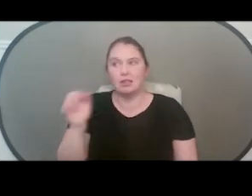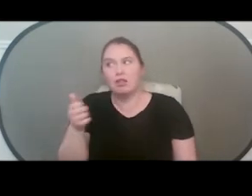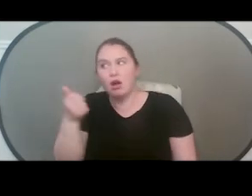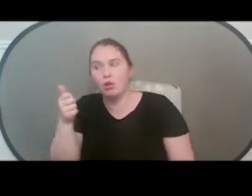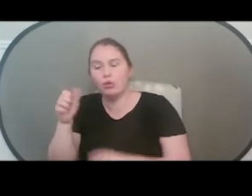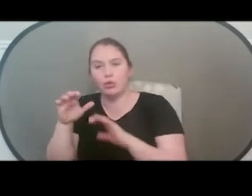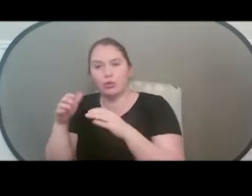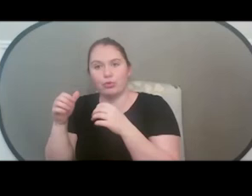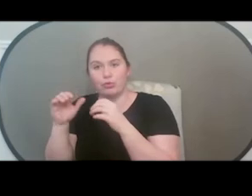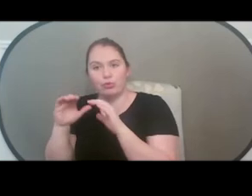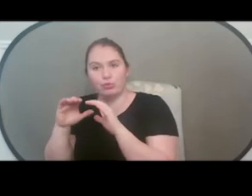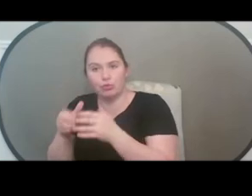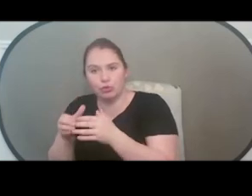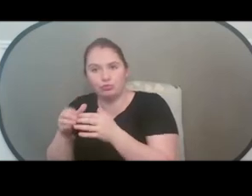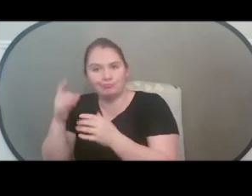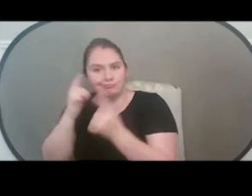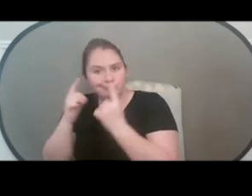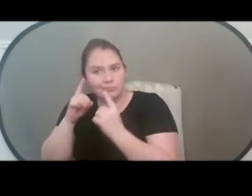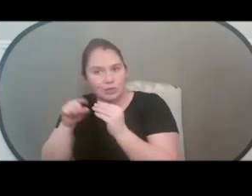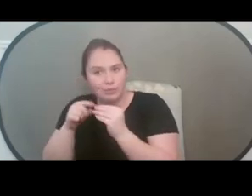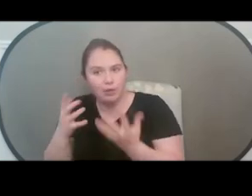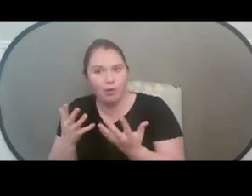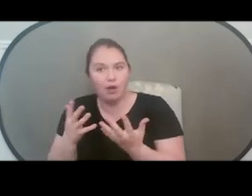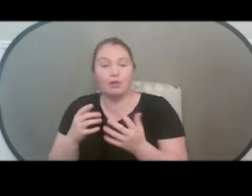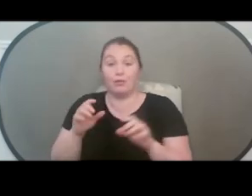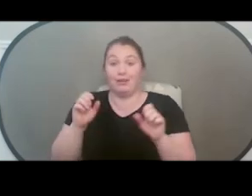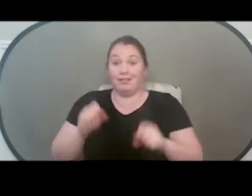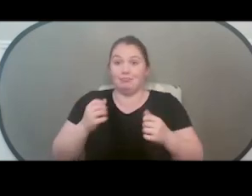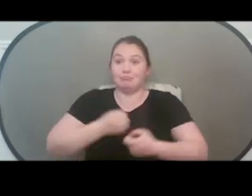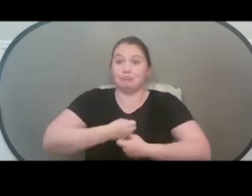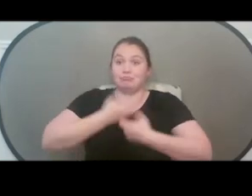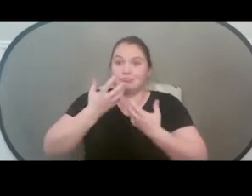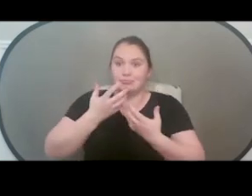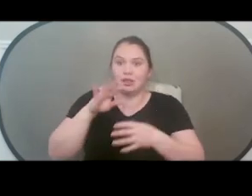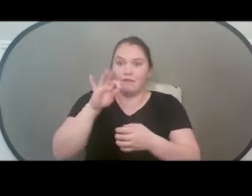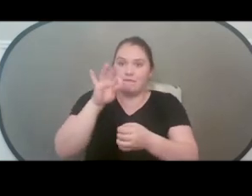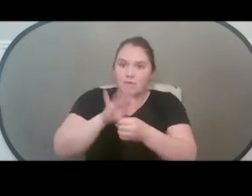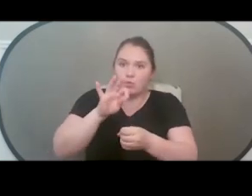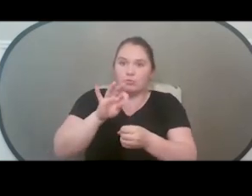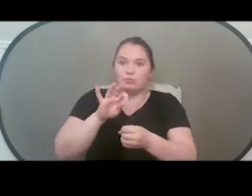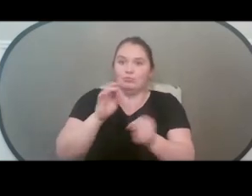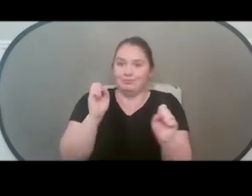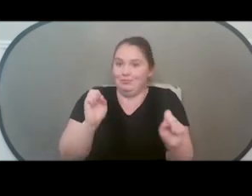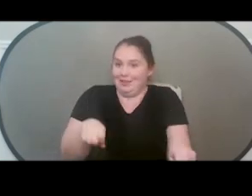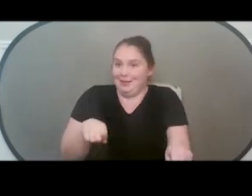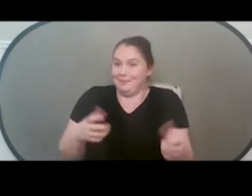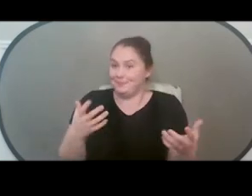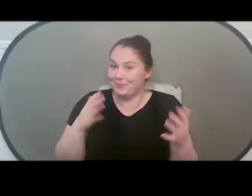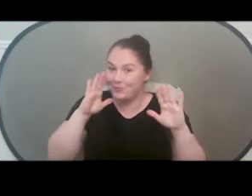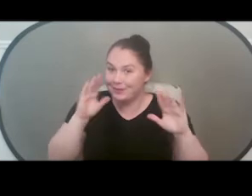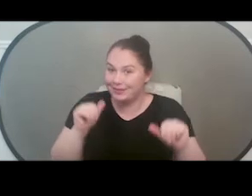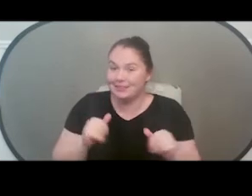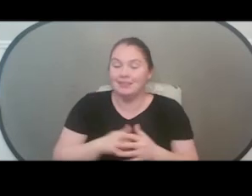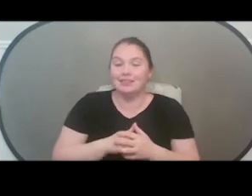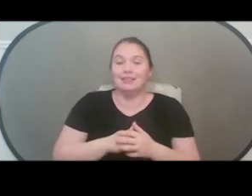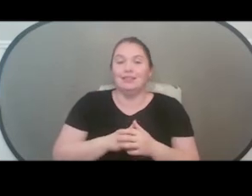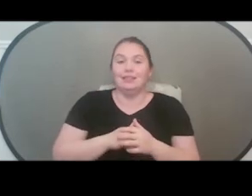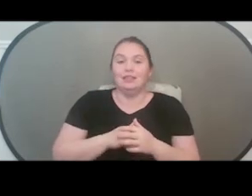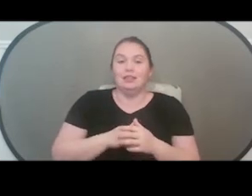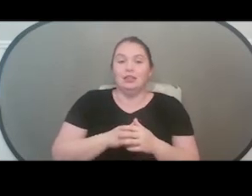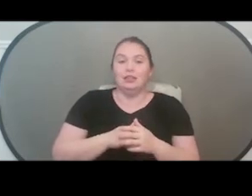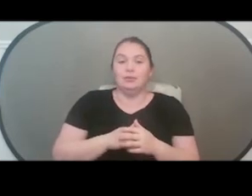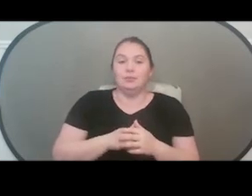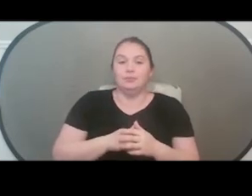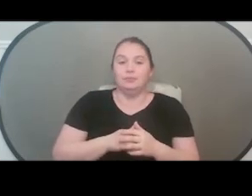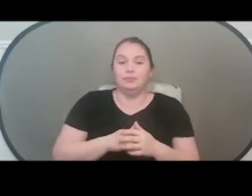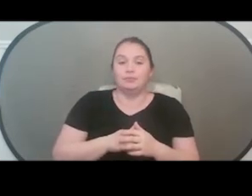they have, and hopefully we'll get a chance to sort of express our vote and sort of chime in on that. The